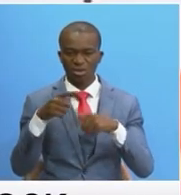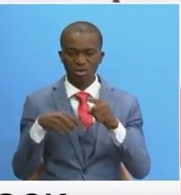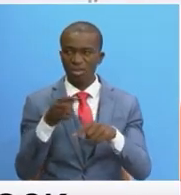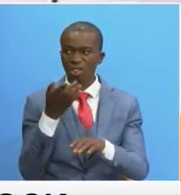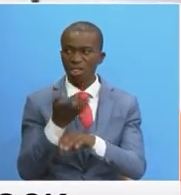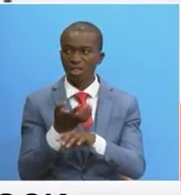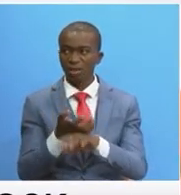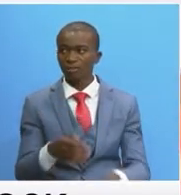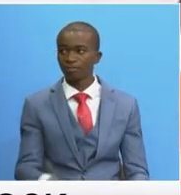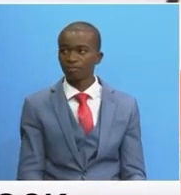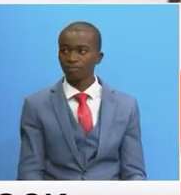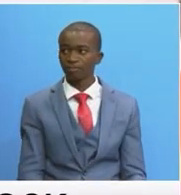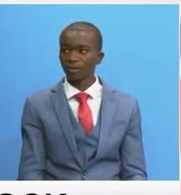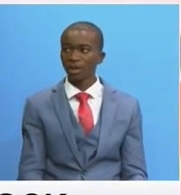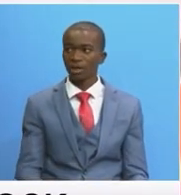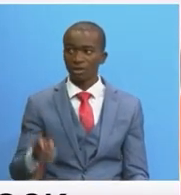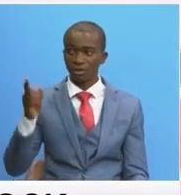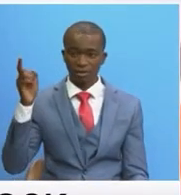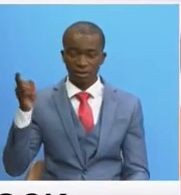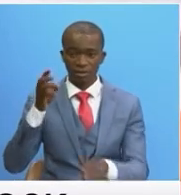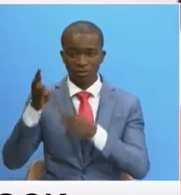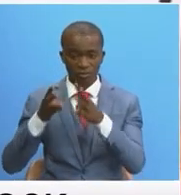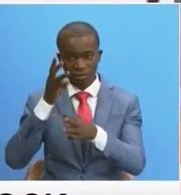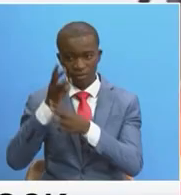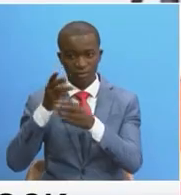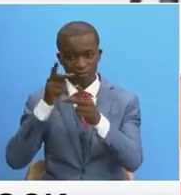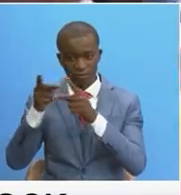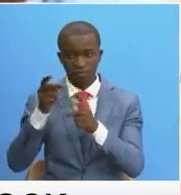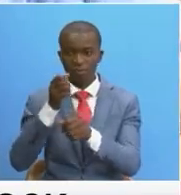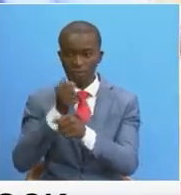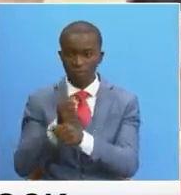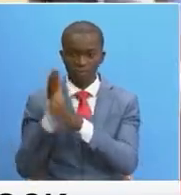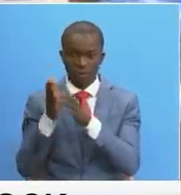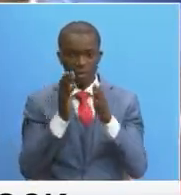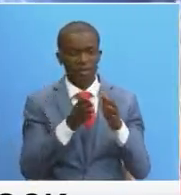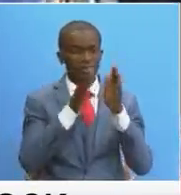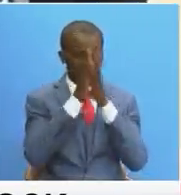staff also presented gifts and held a prayer session with school children.